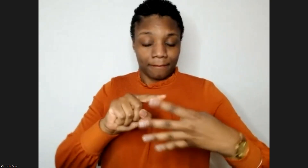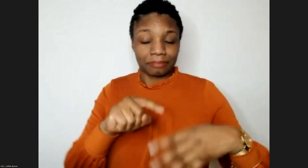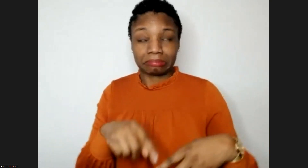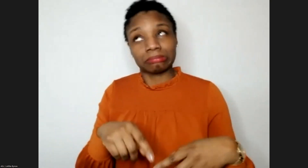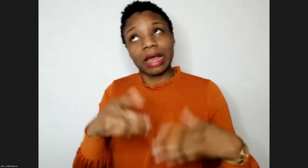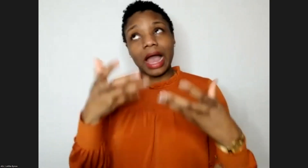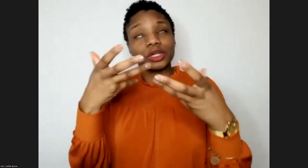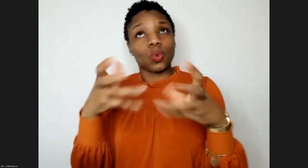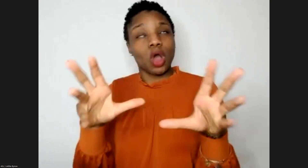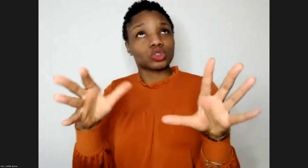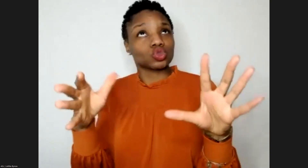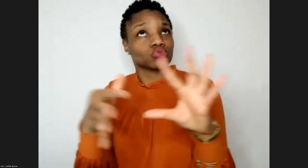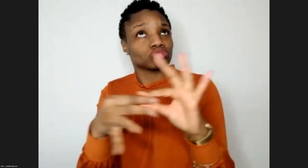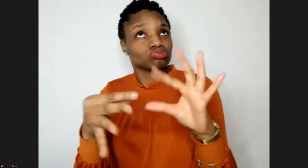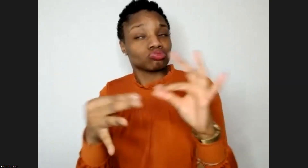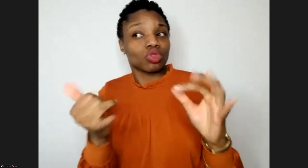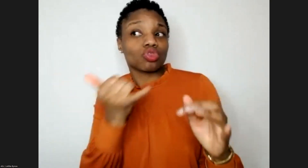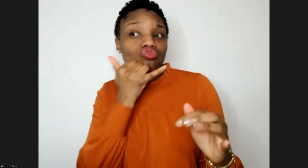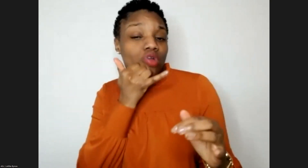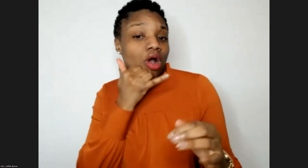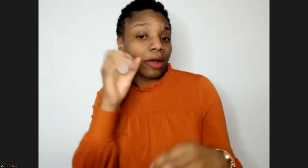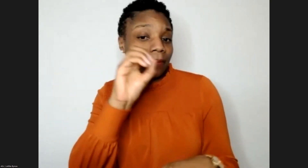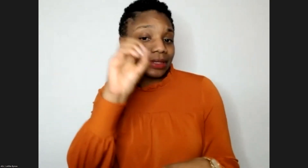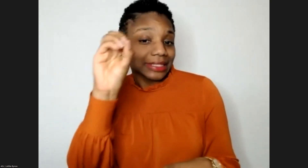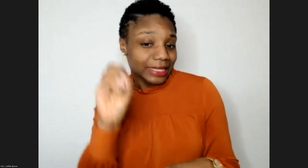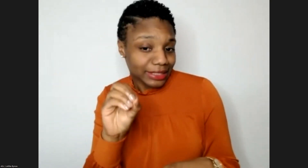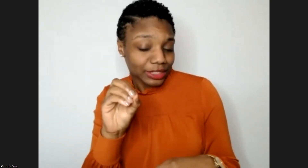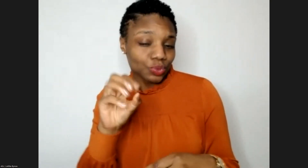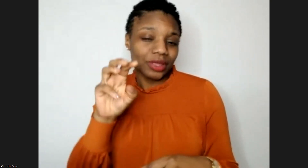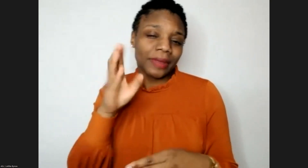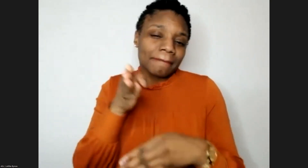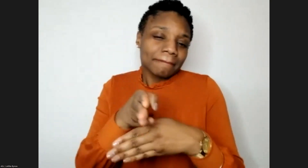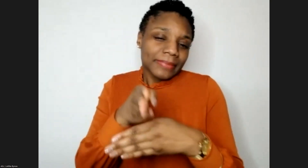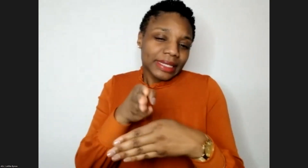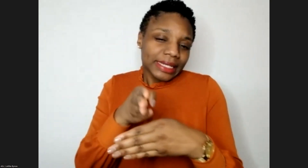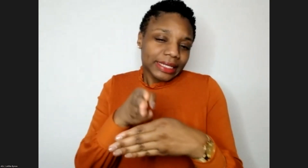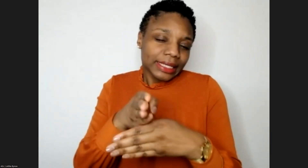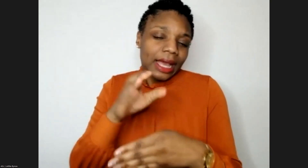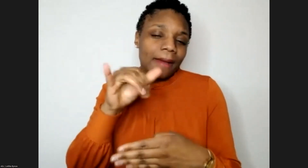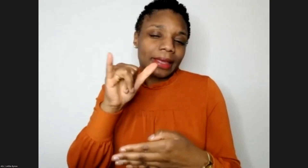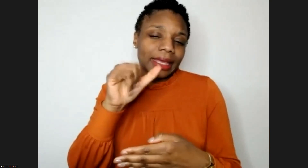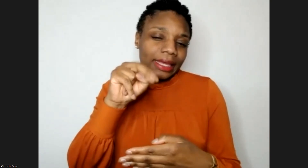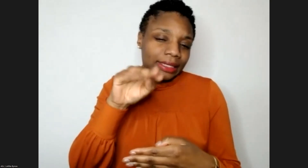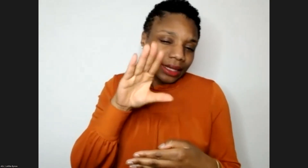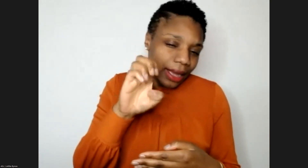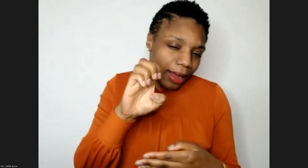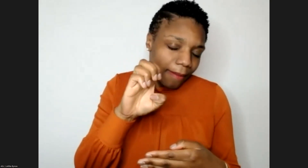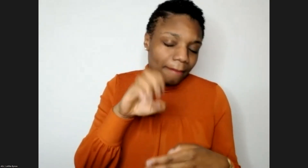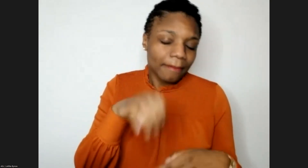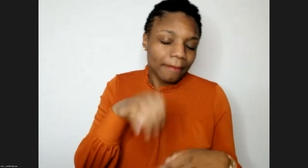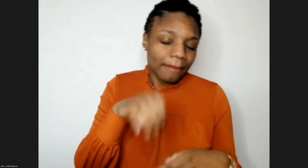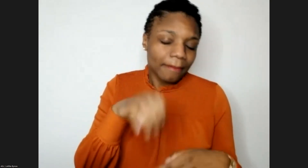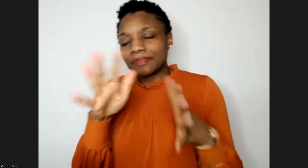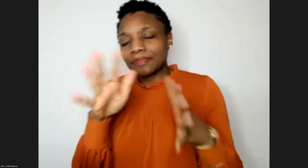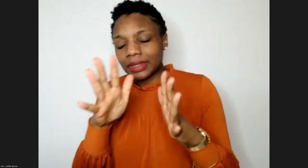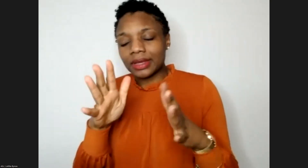wrong percentages compared to the state median income and the local income or the block group. So I